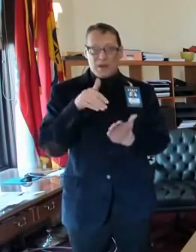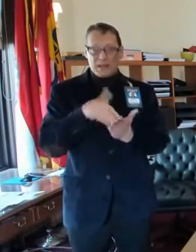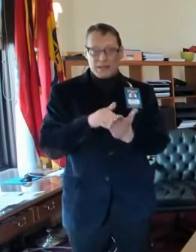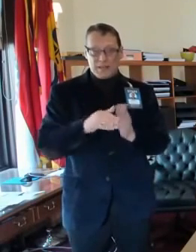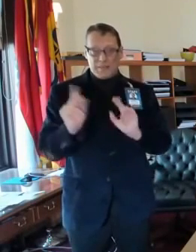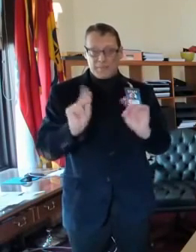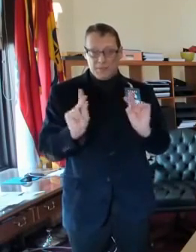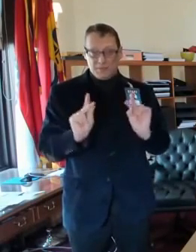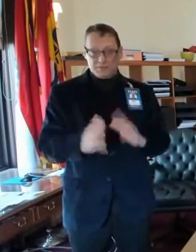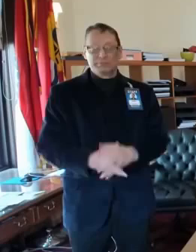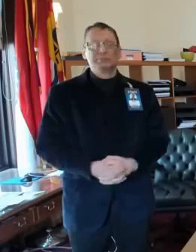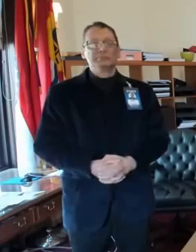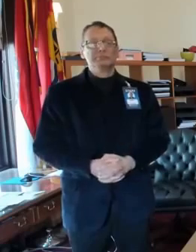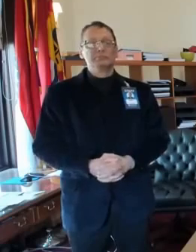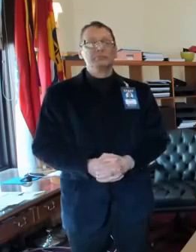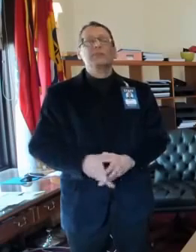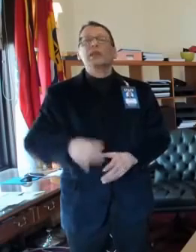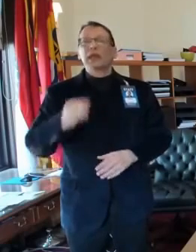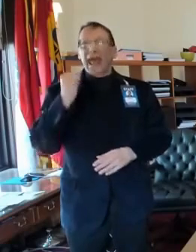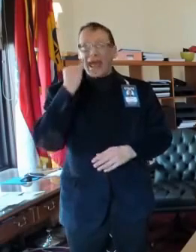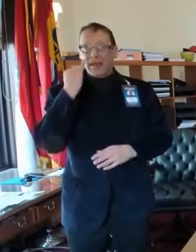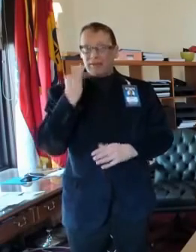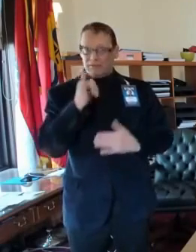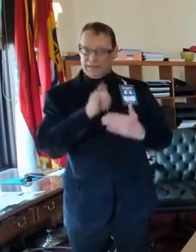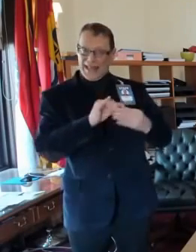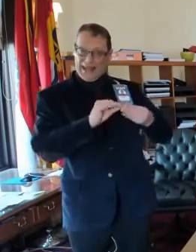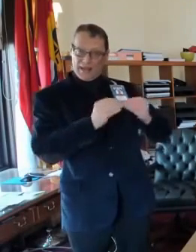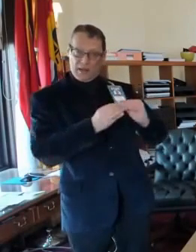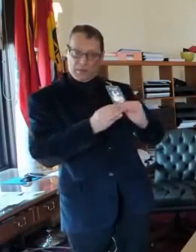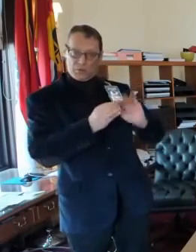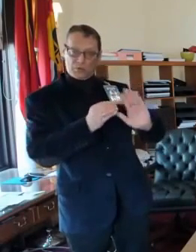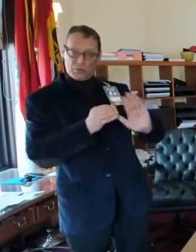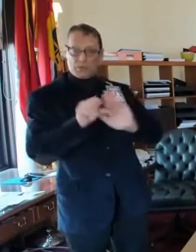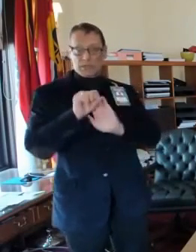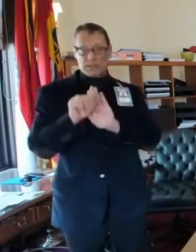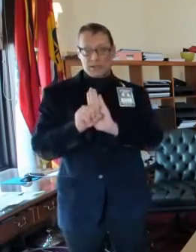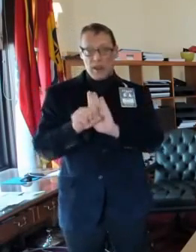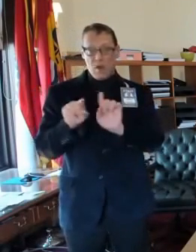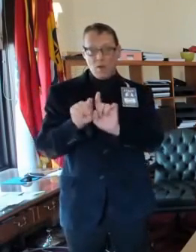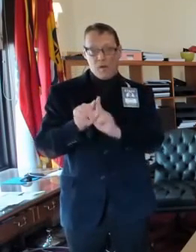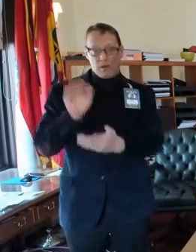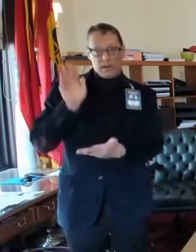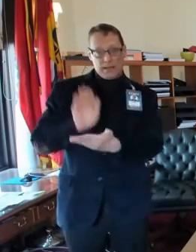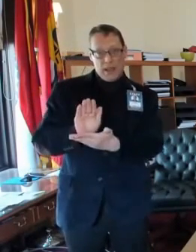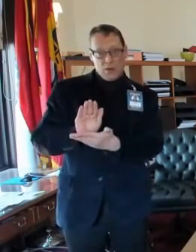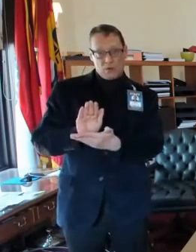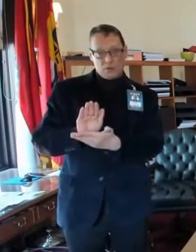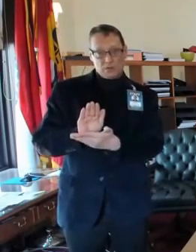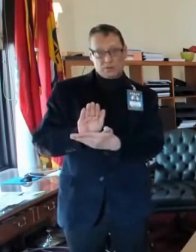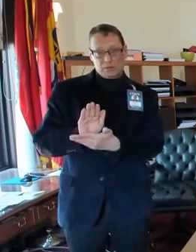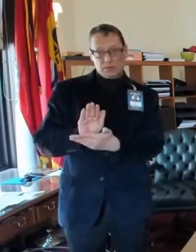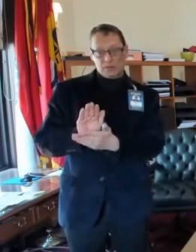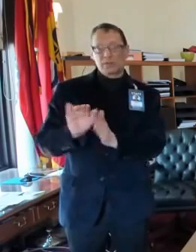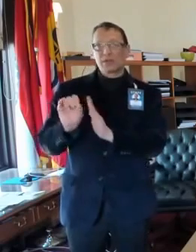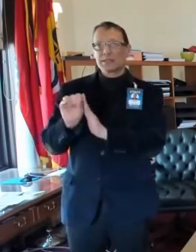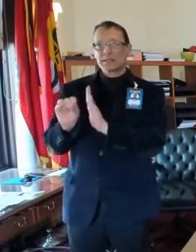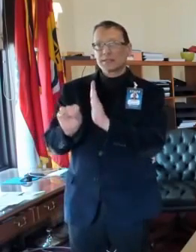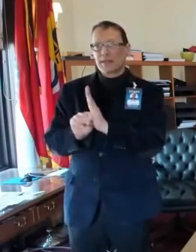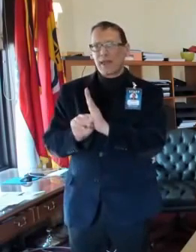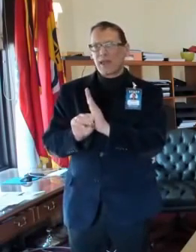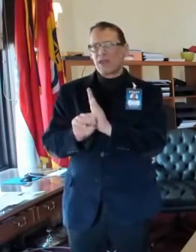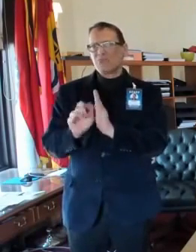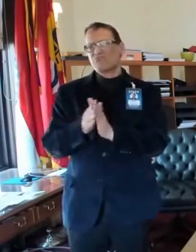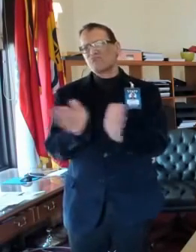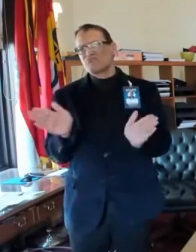people. Now, if you compare that, the state is down also. The state's running at about,